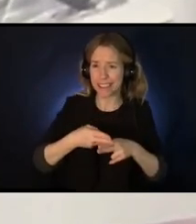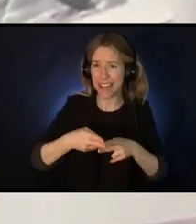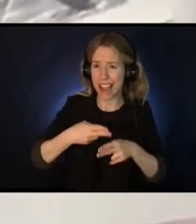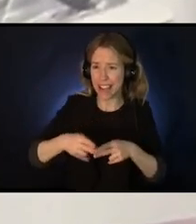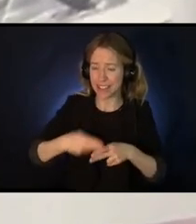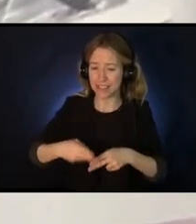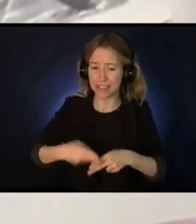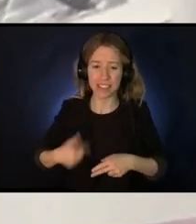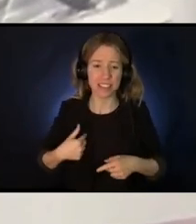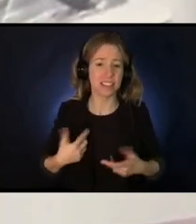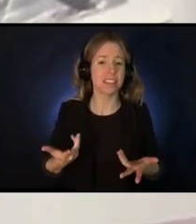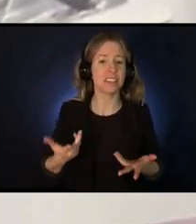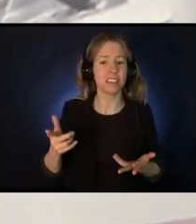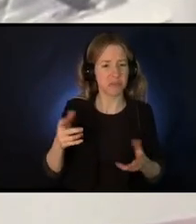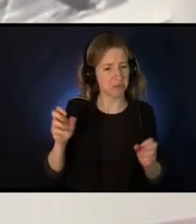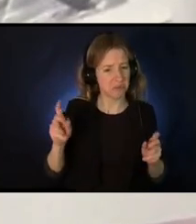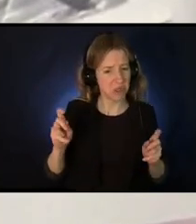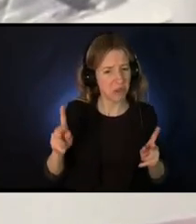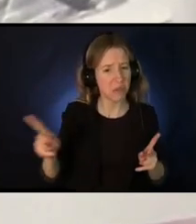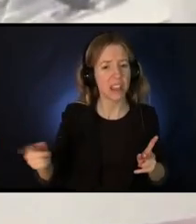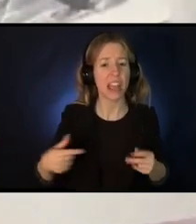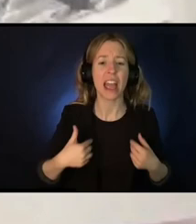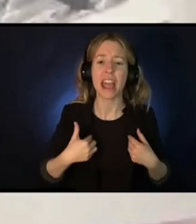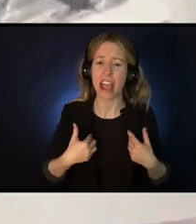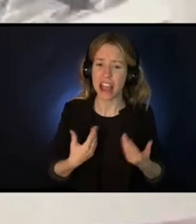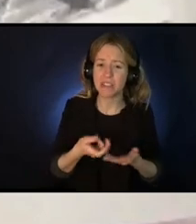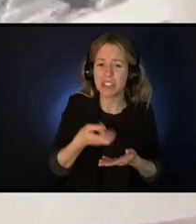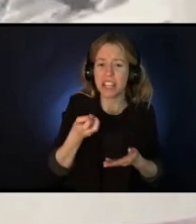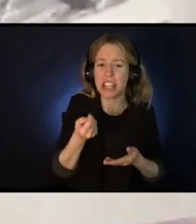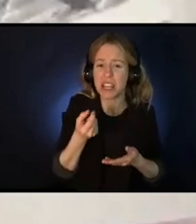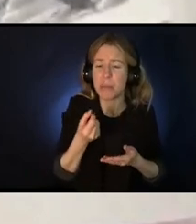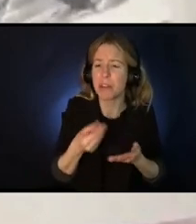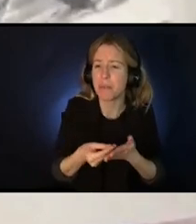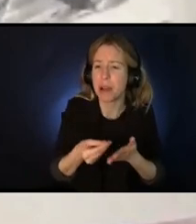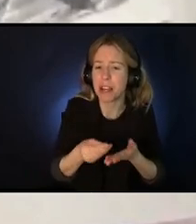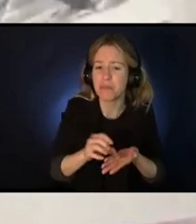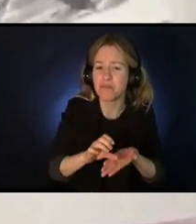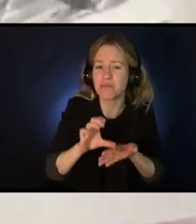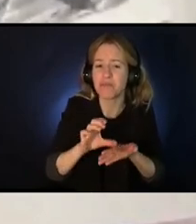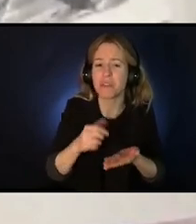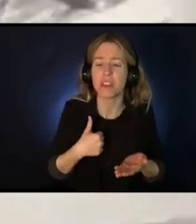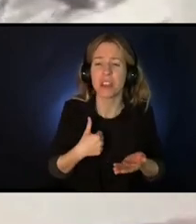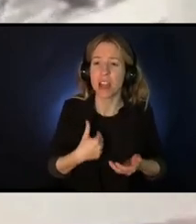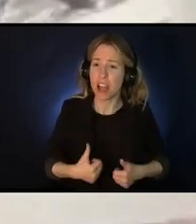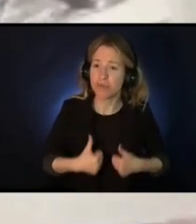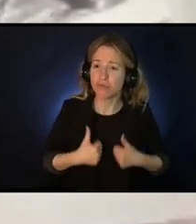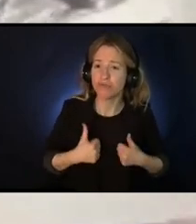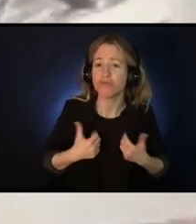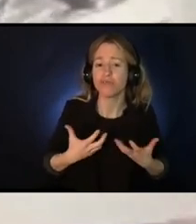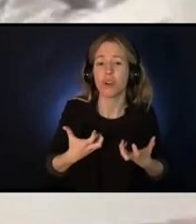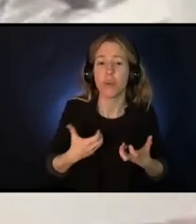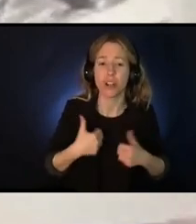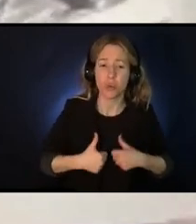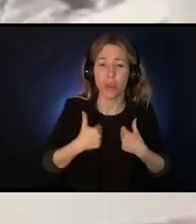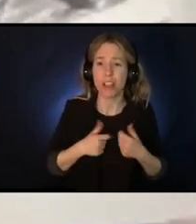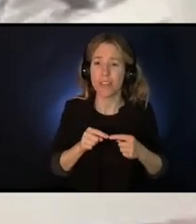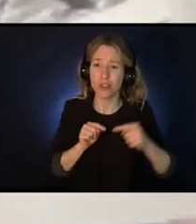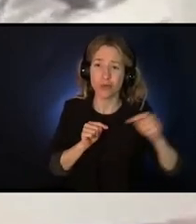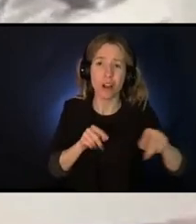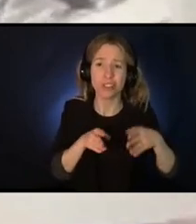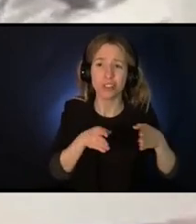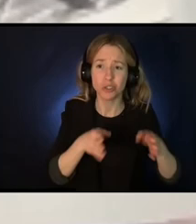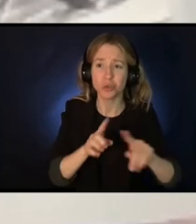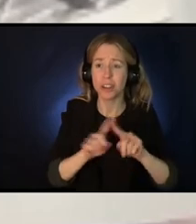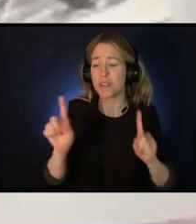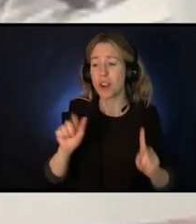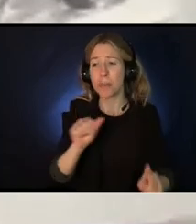desert. It was hard to do. Their man stole it. I want to live across the street from Albuquerque Zoo.